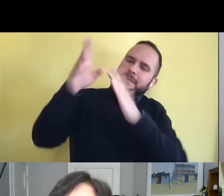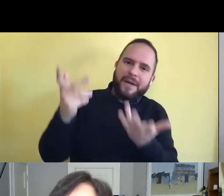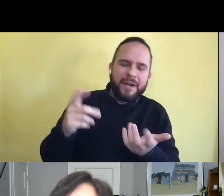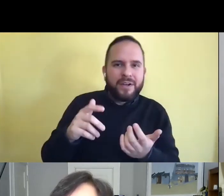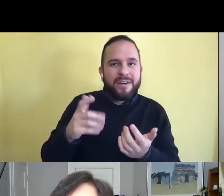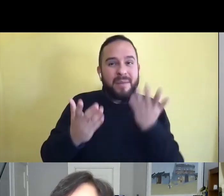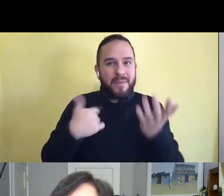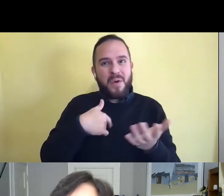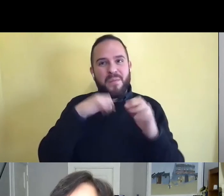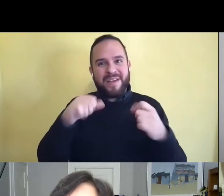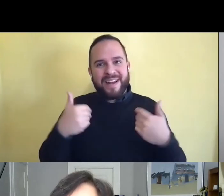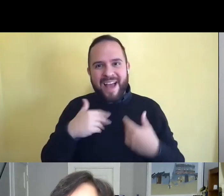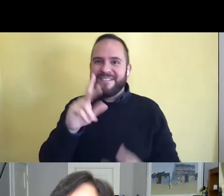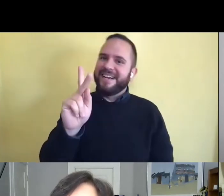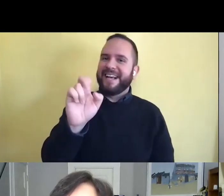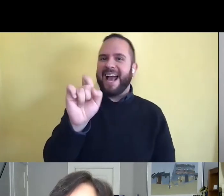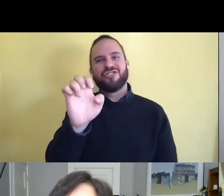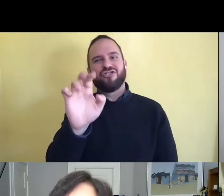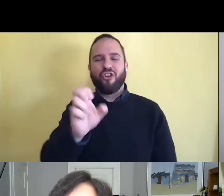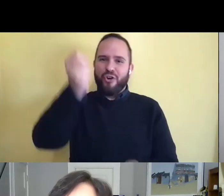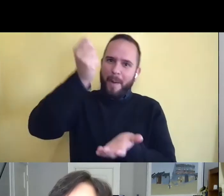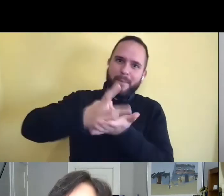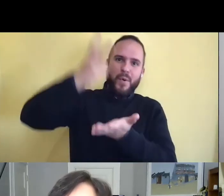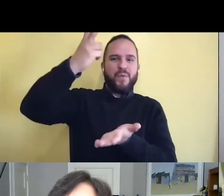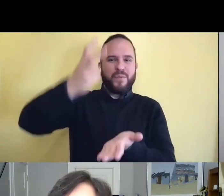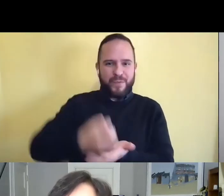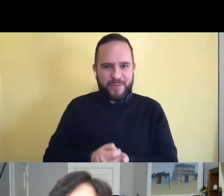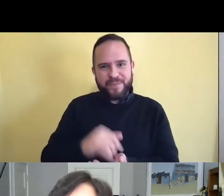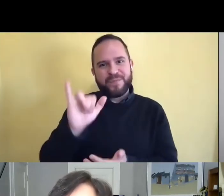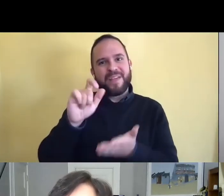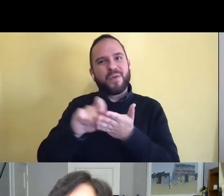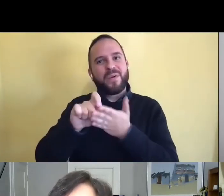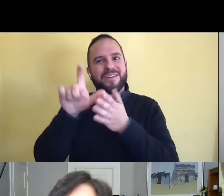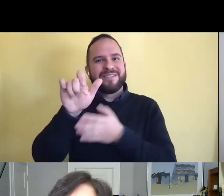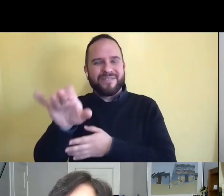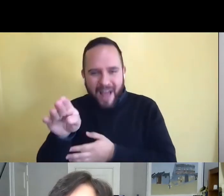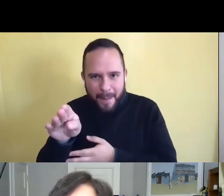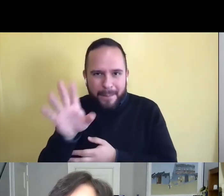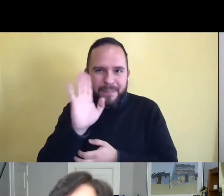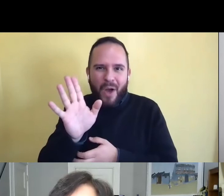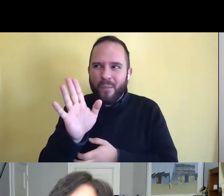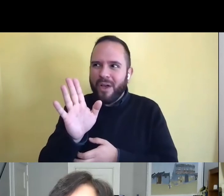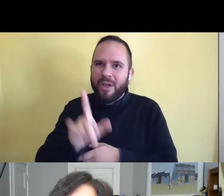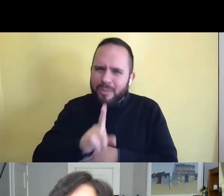like the Good Housekeeping Seal or Underwriters Lab, that ensures this occurs?